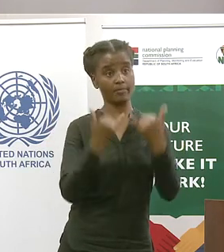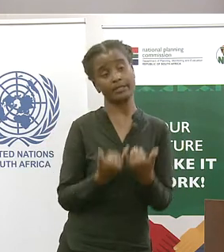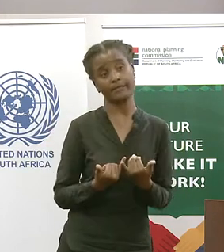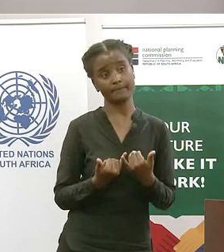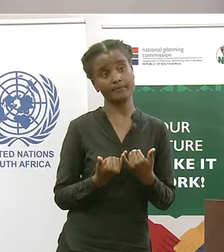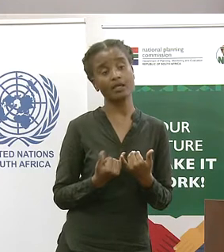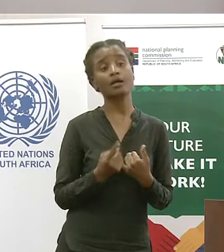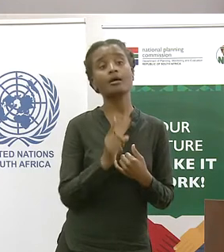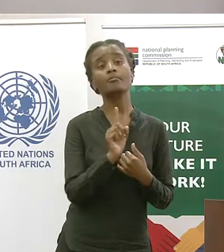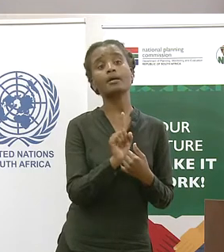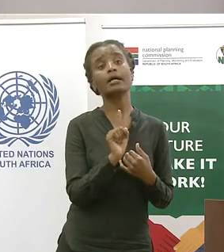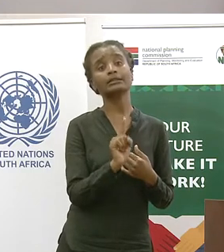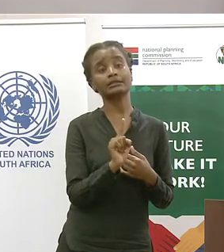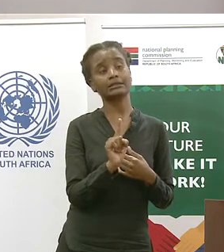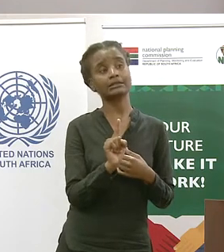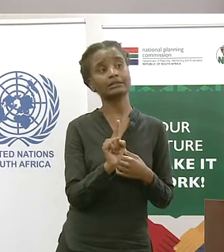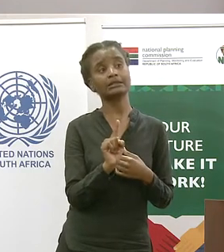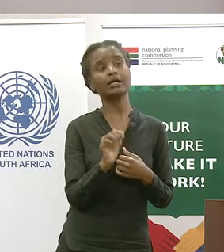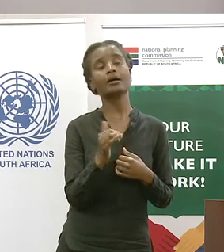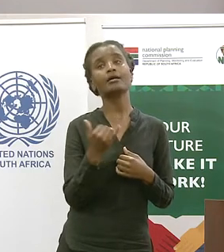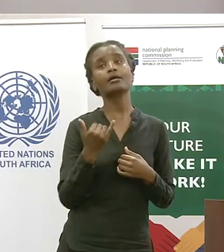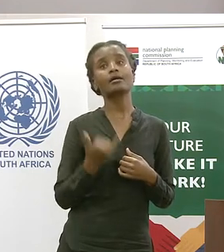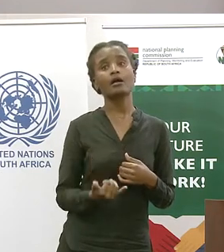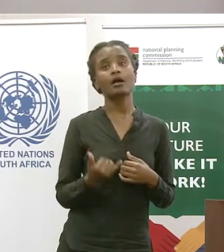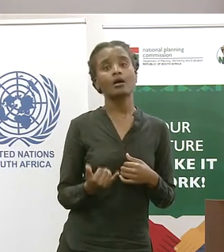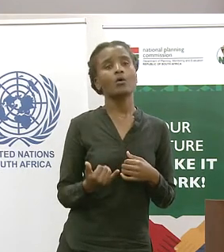But now, the question of